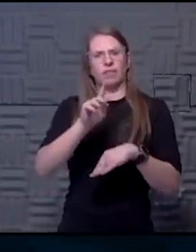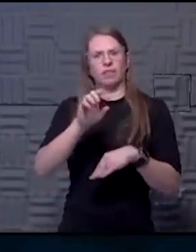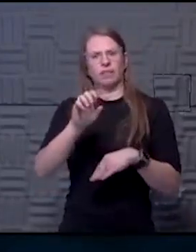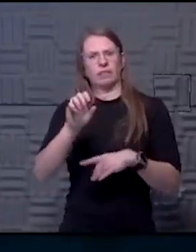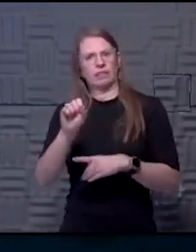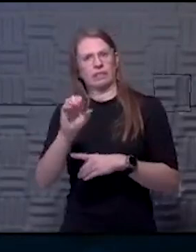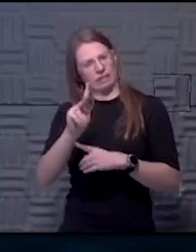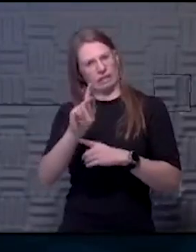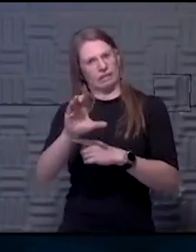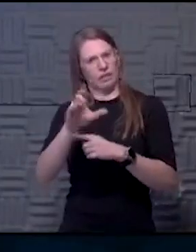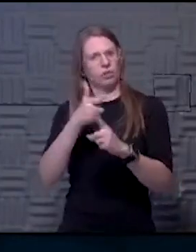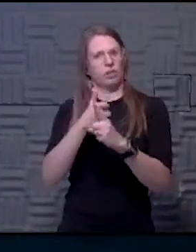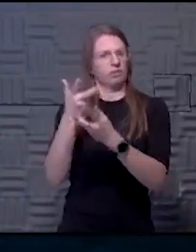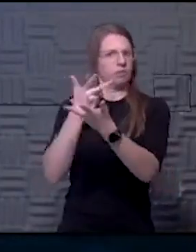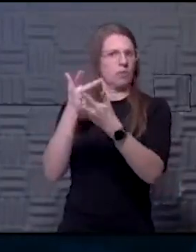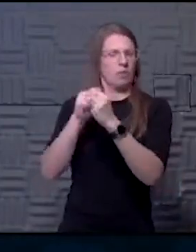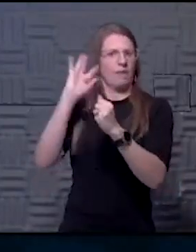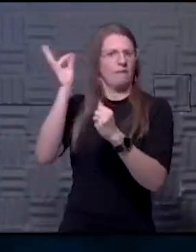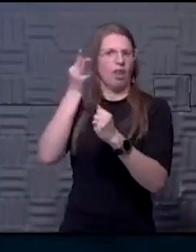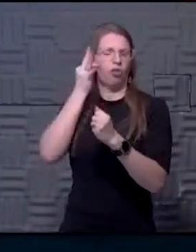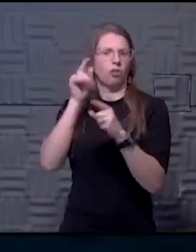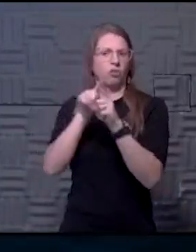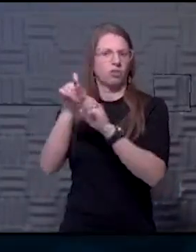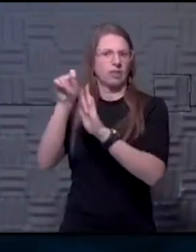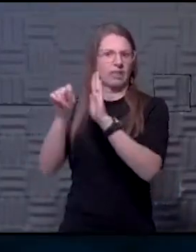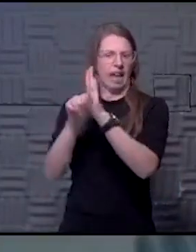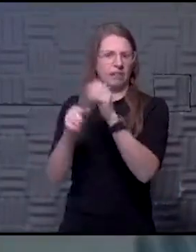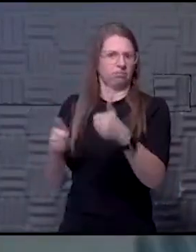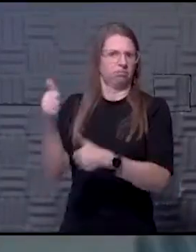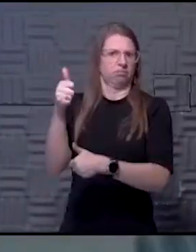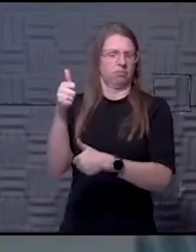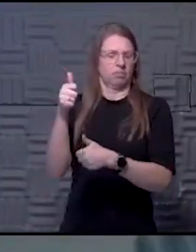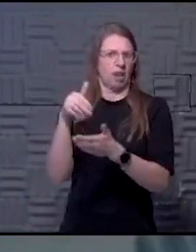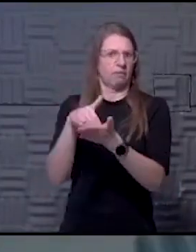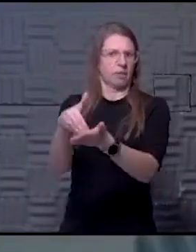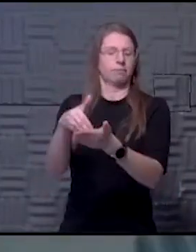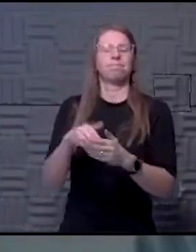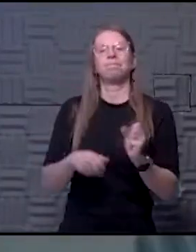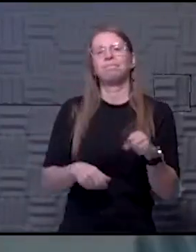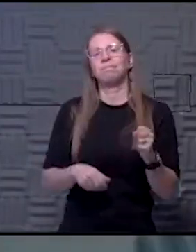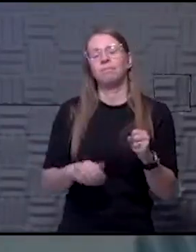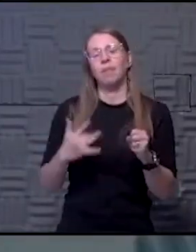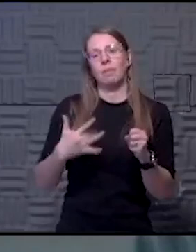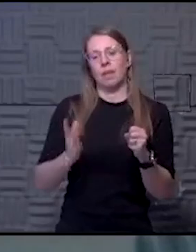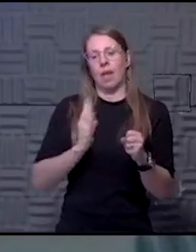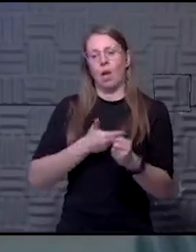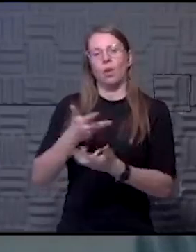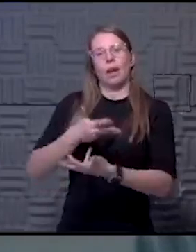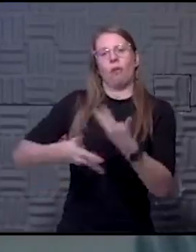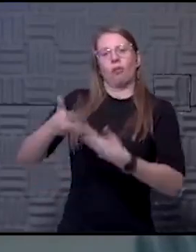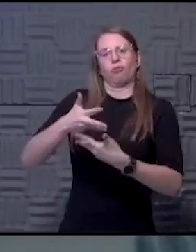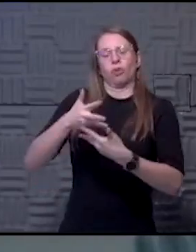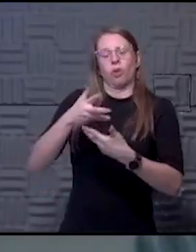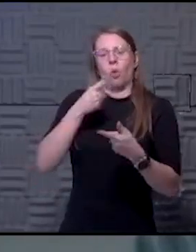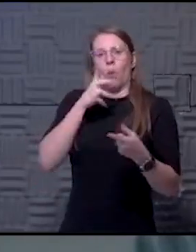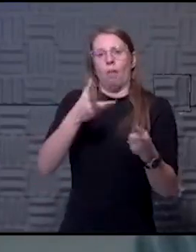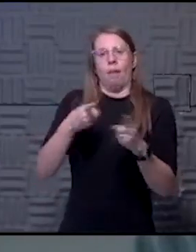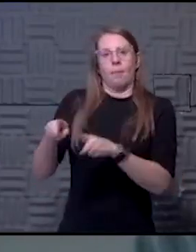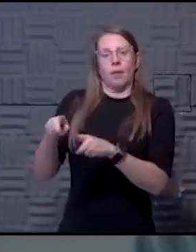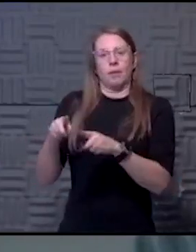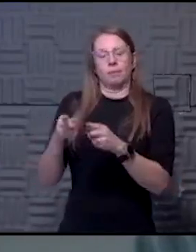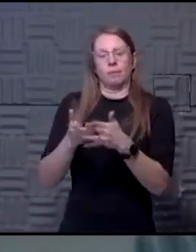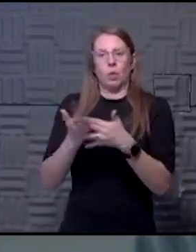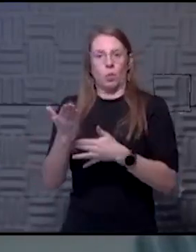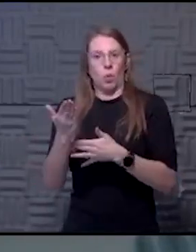with federal and local officials all the time and state officials. You know, we are, and typically our interactions will come either through, at